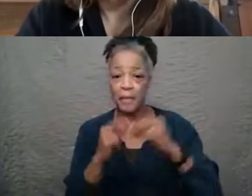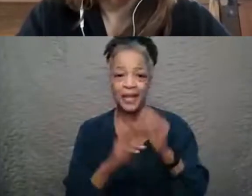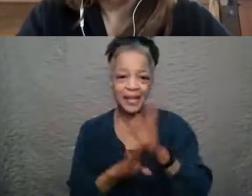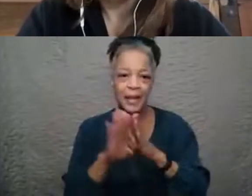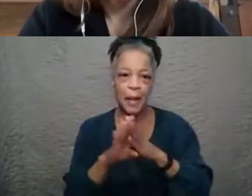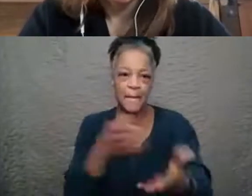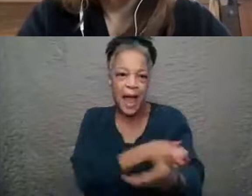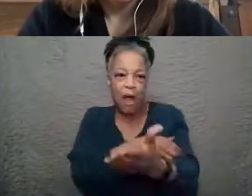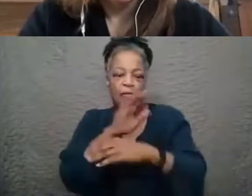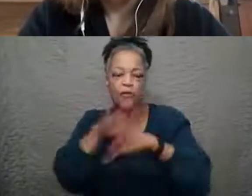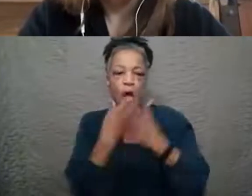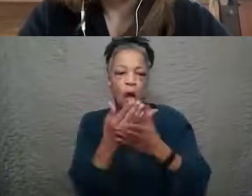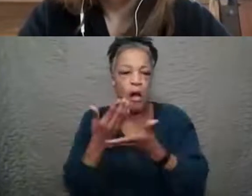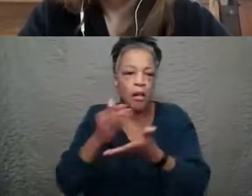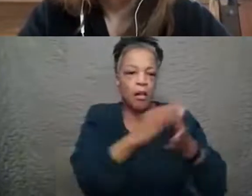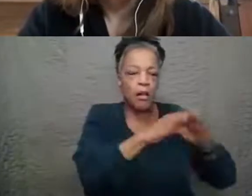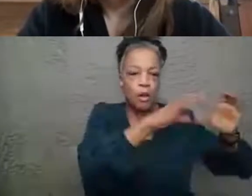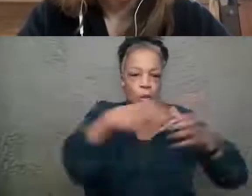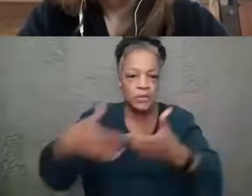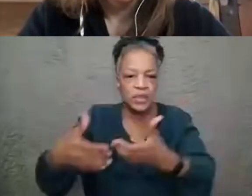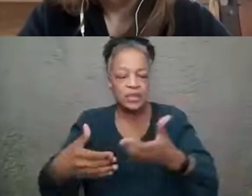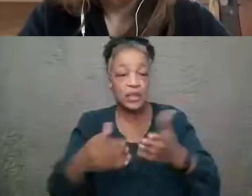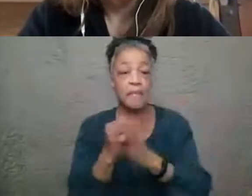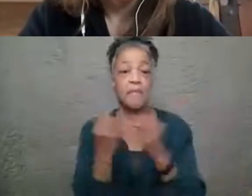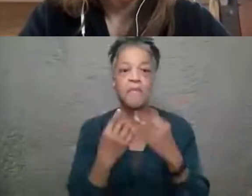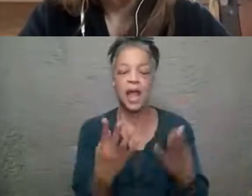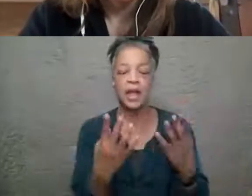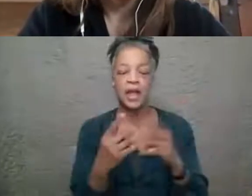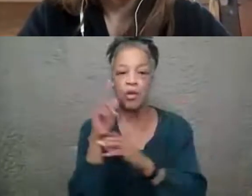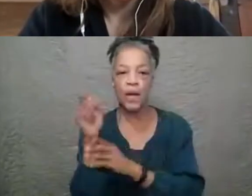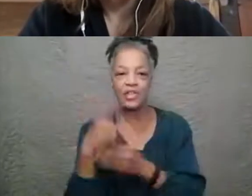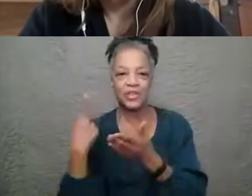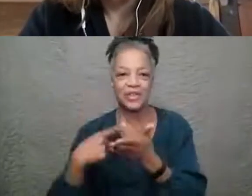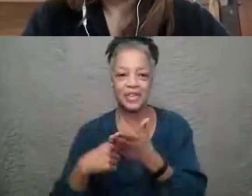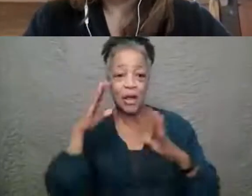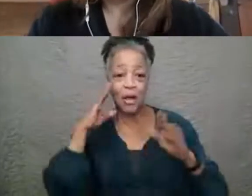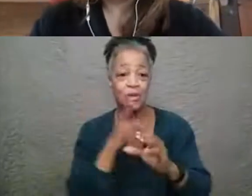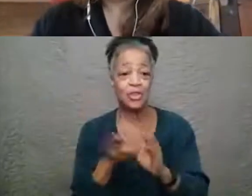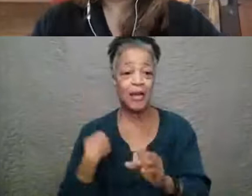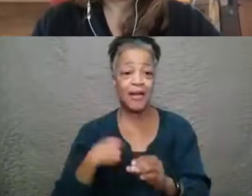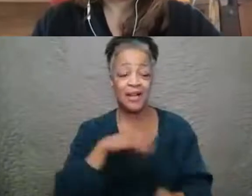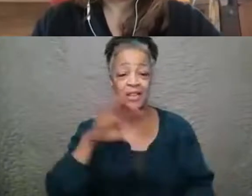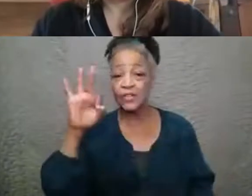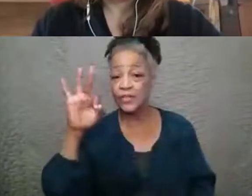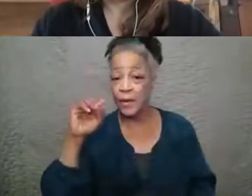all marginalized people? So there's a lot of questions to talk about. I really hope you can join us on February 15th.